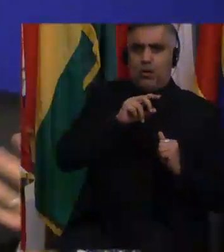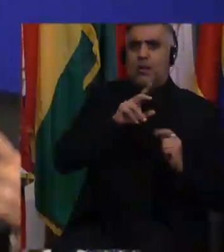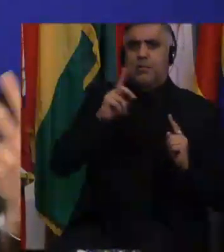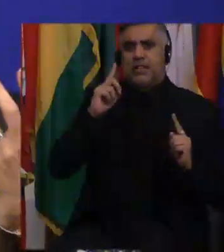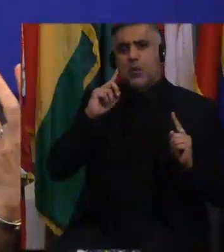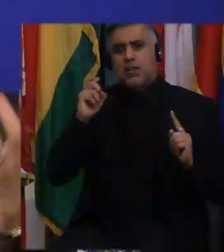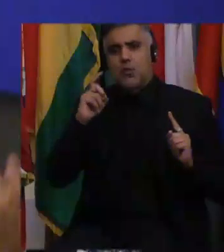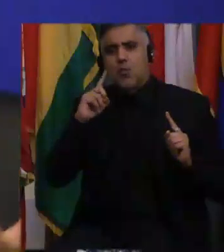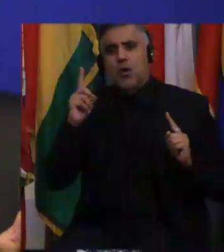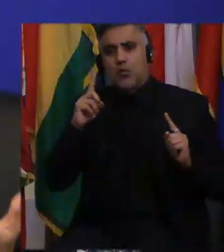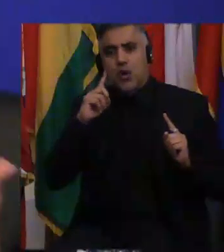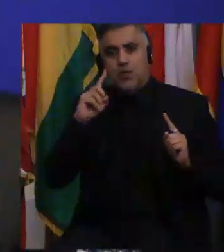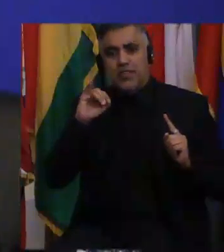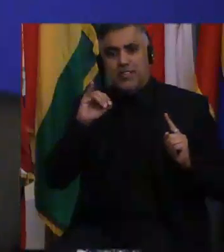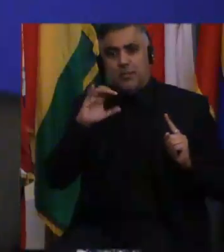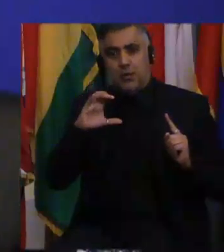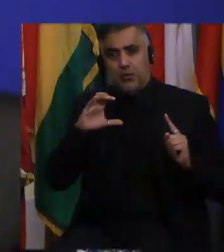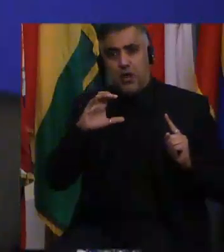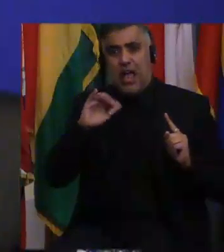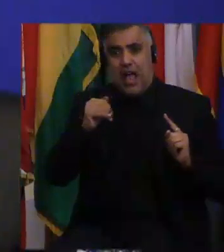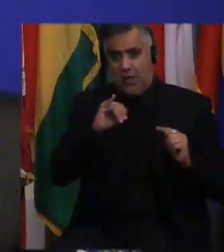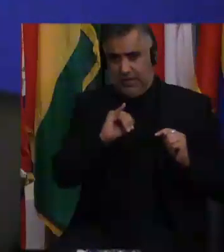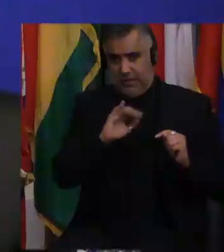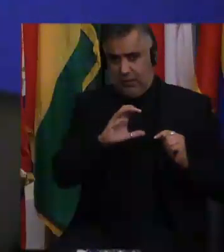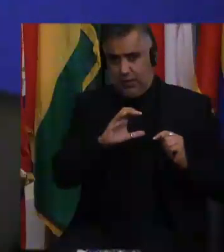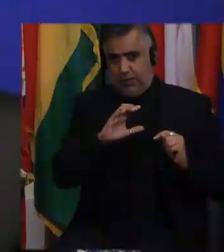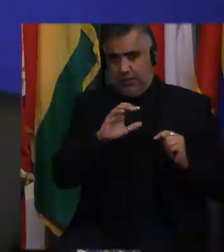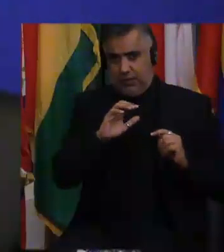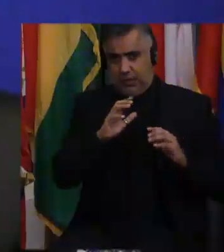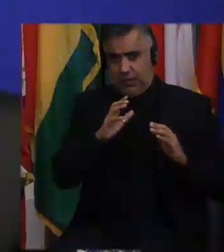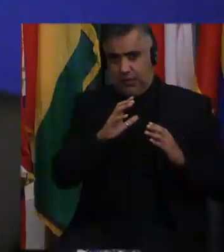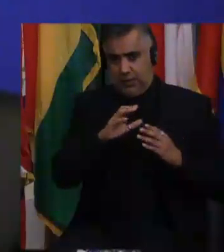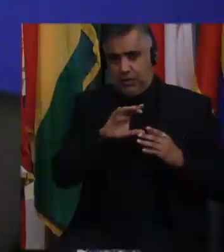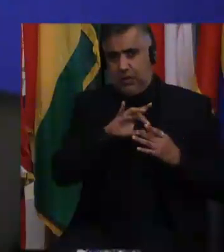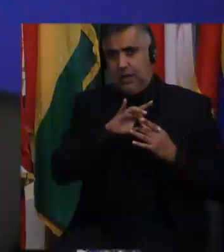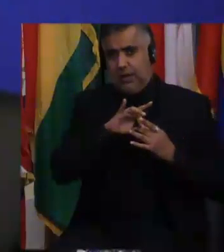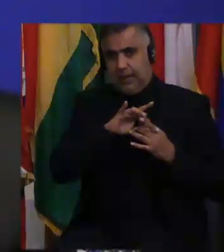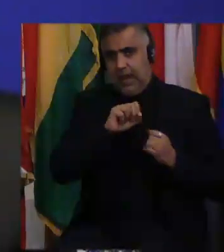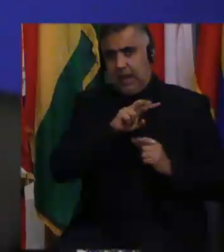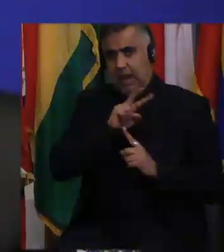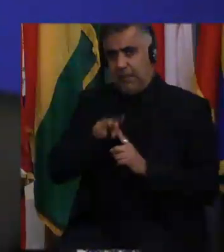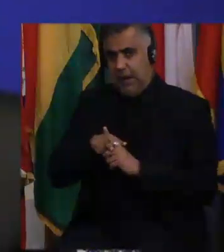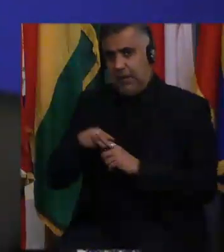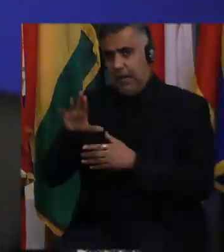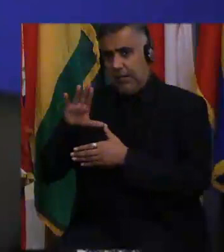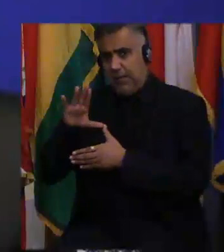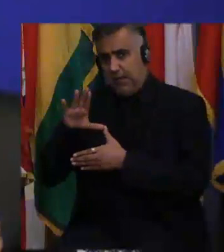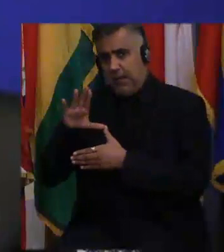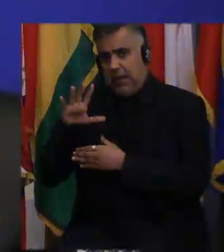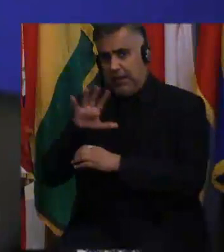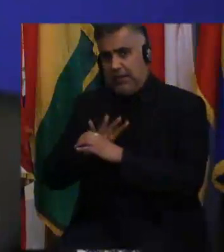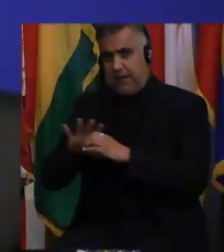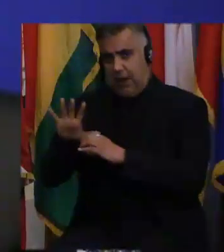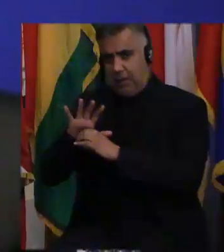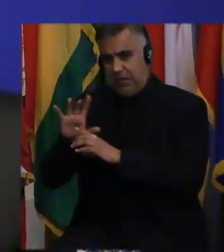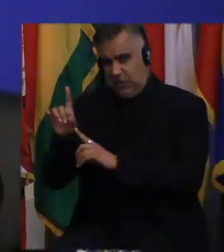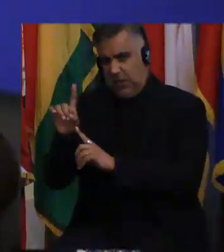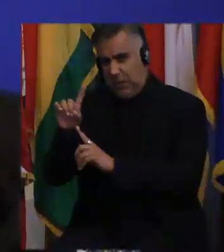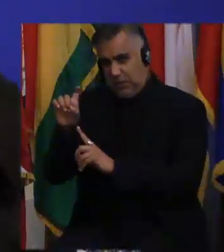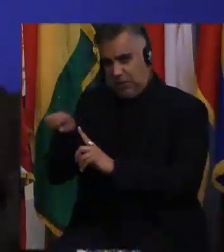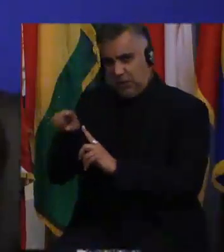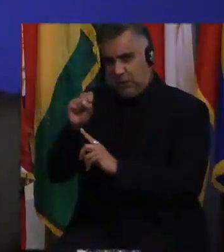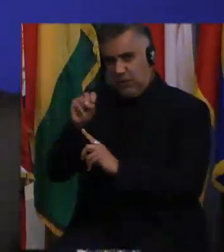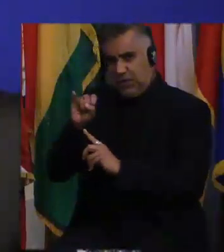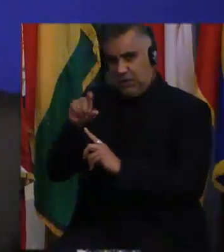heard about in the Istanbul Convention might play out within Latin America and in the MESICV environment. So